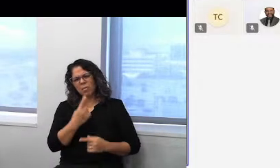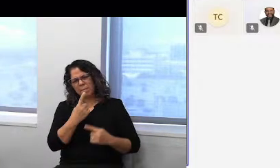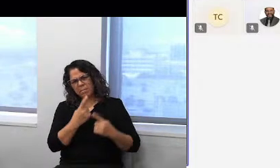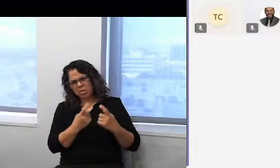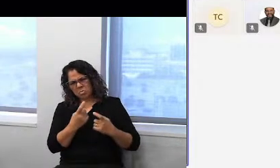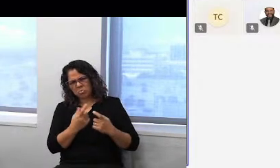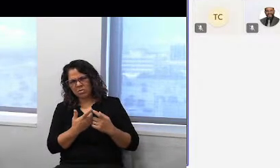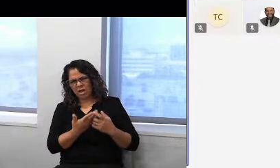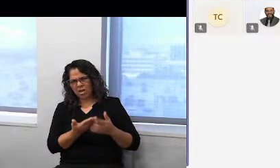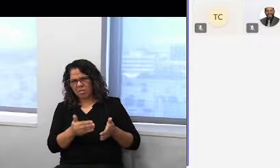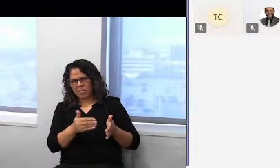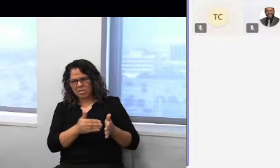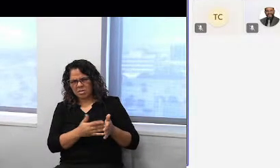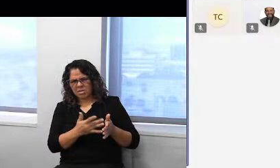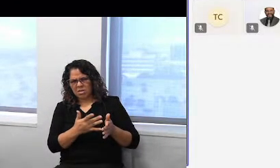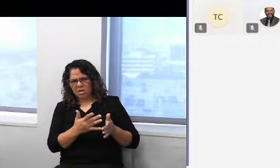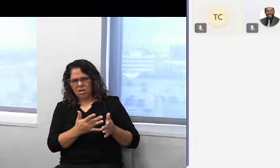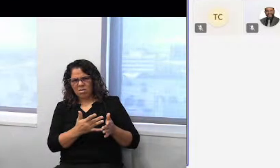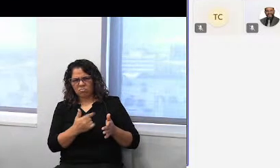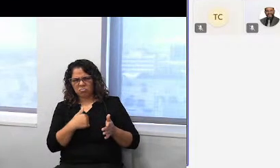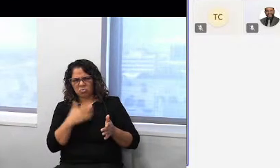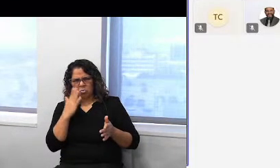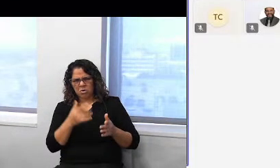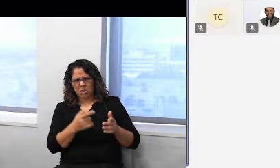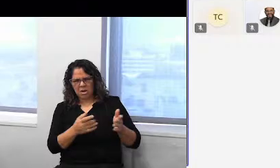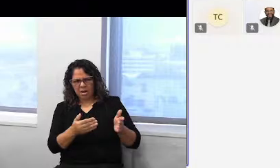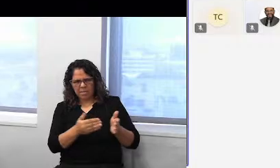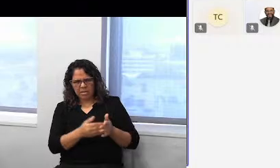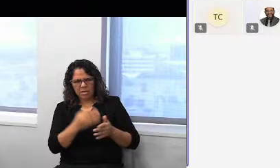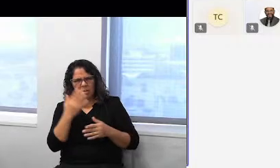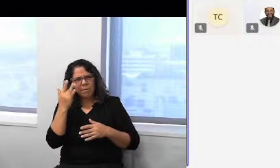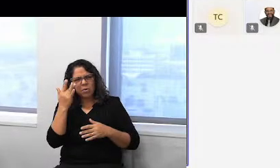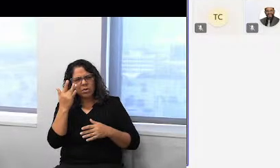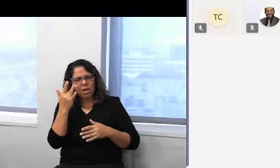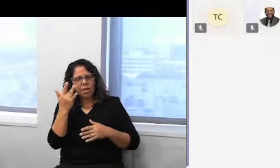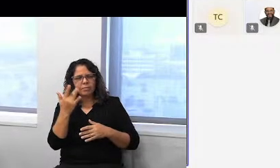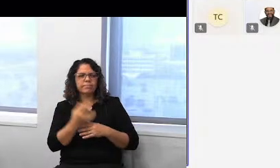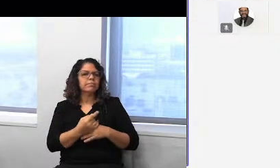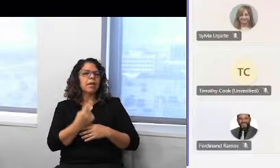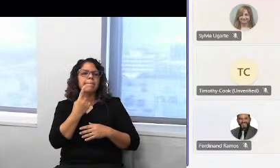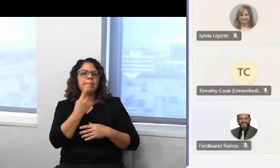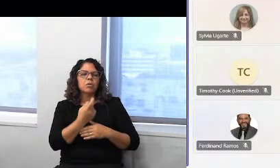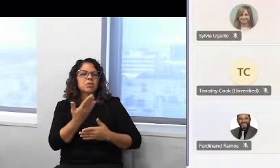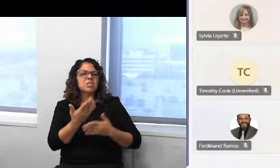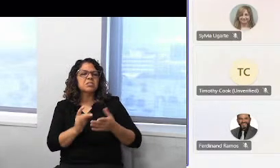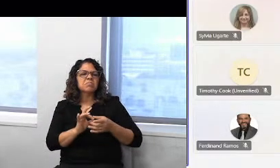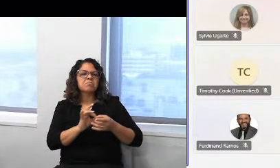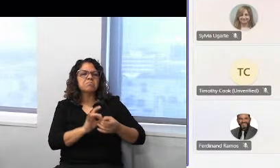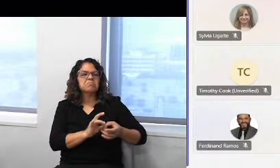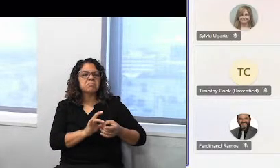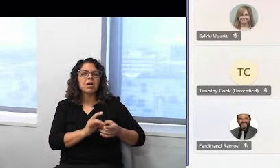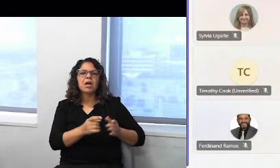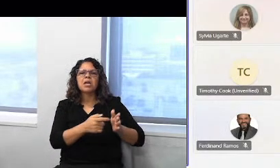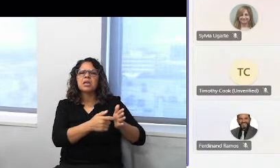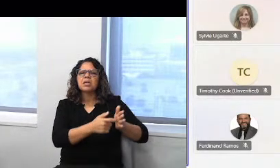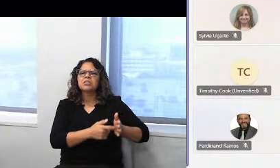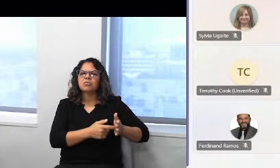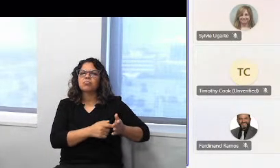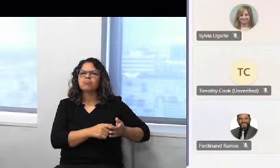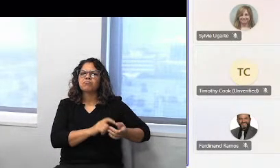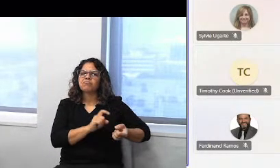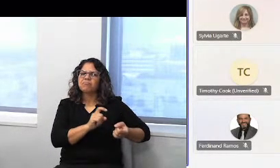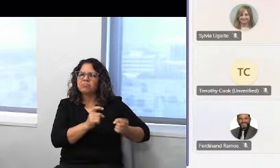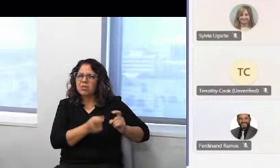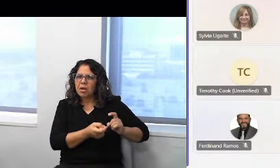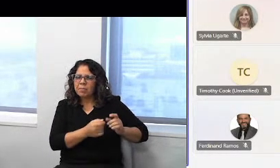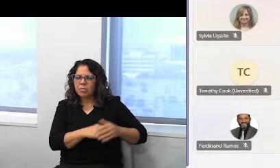is important. When you say, in regards to changing the requirements, I want to put the NTRs aside and talk about the